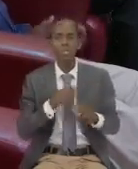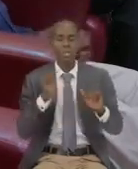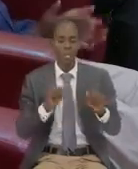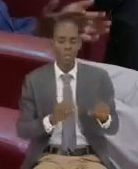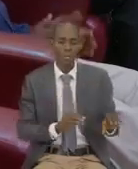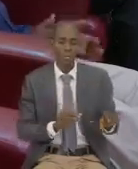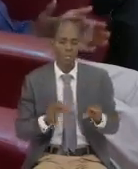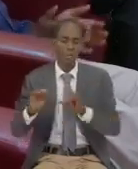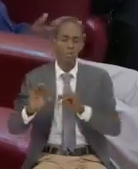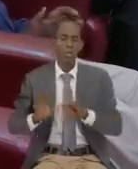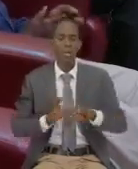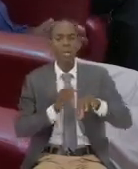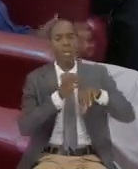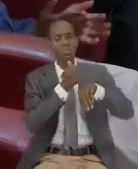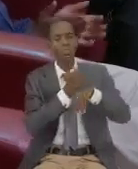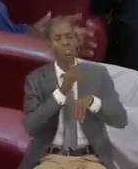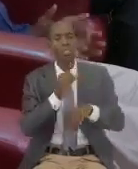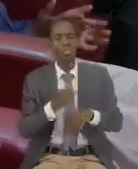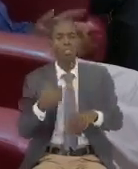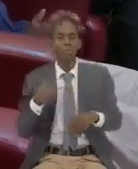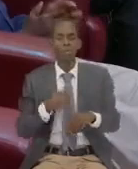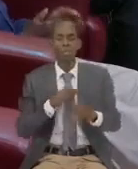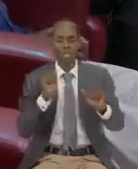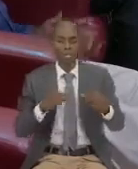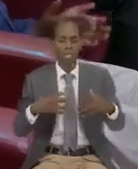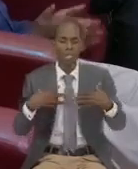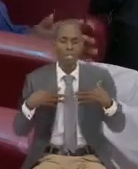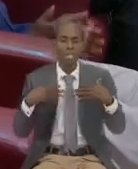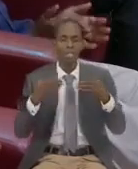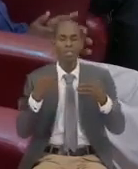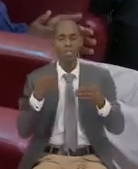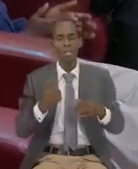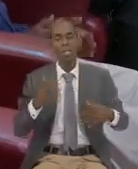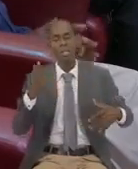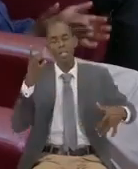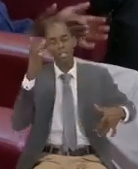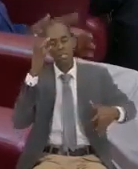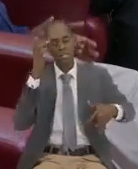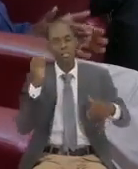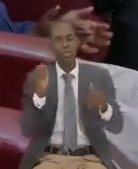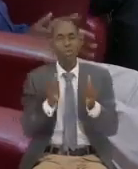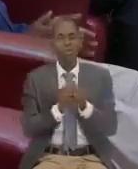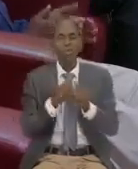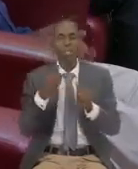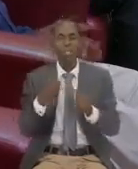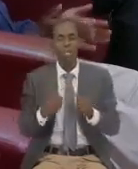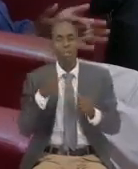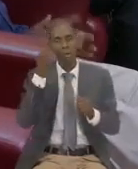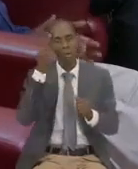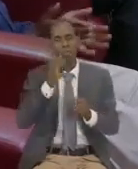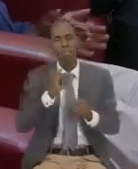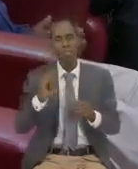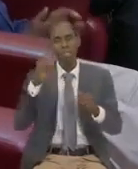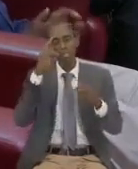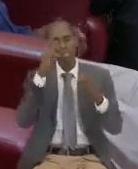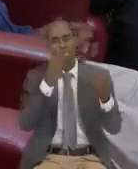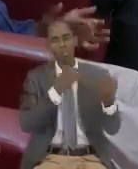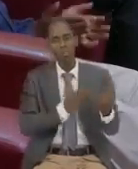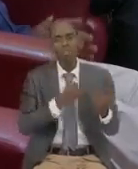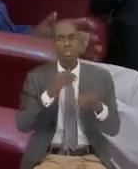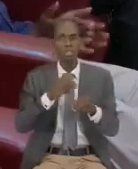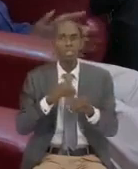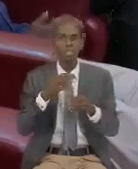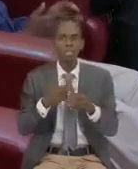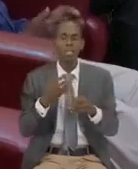We can move mountain, we can heal the sick. With the